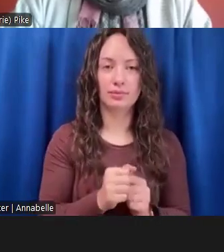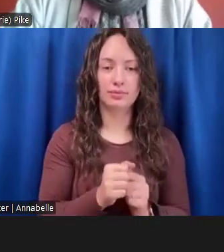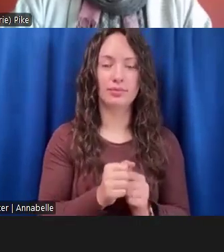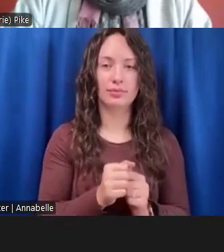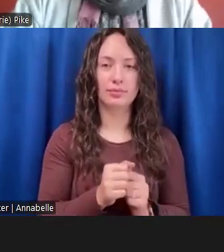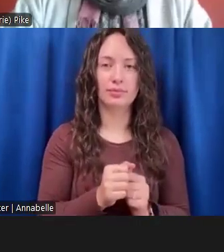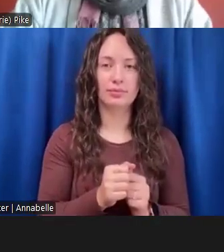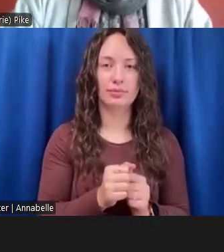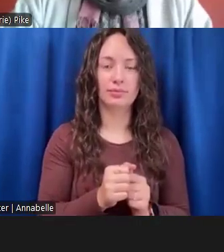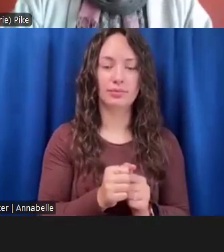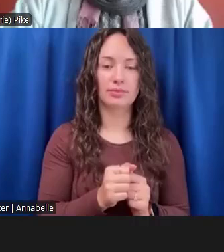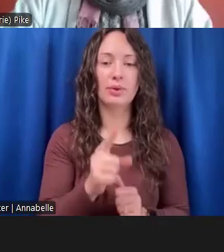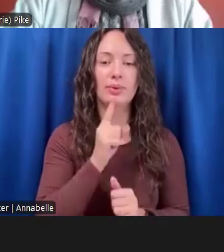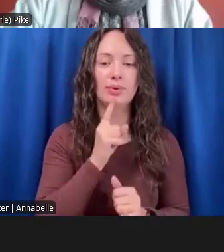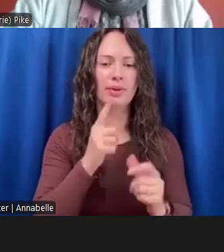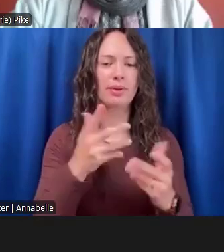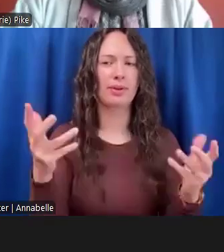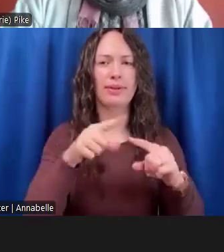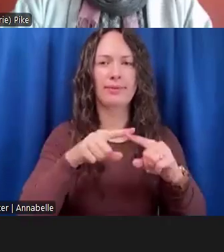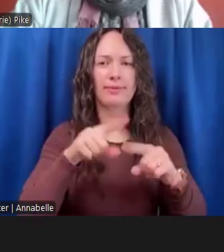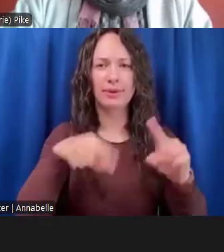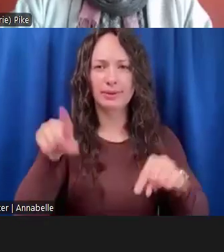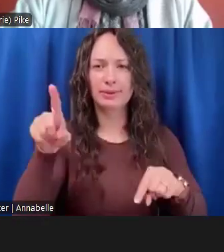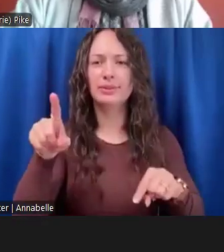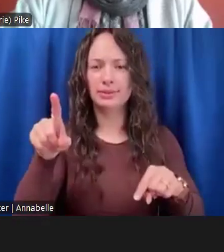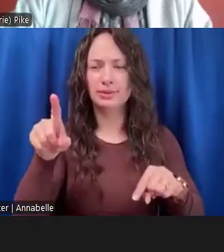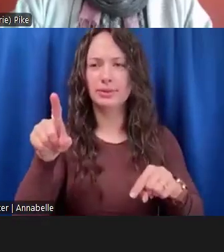be considering going back to bottleneck hardwoods.